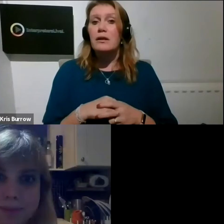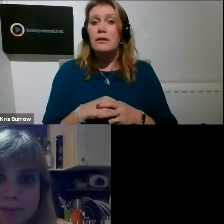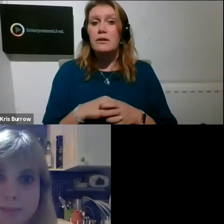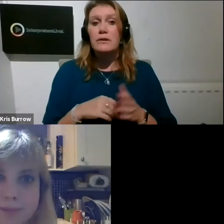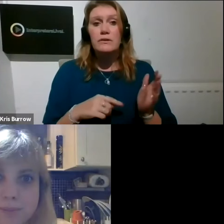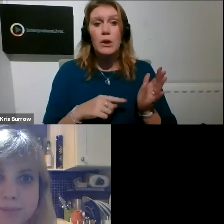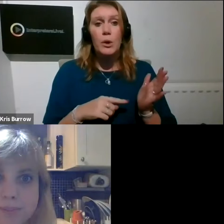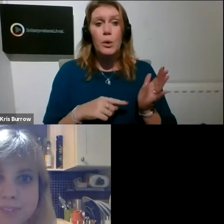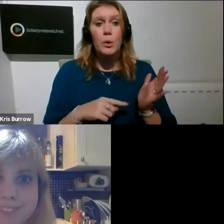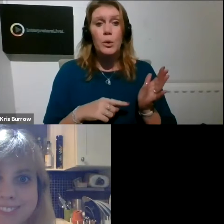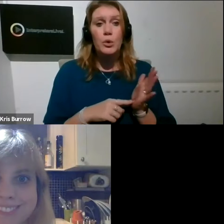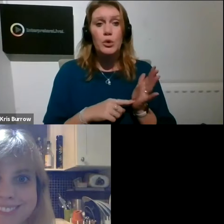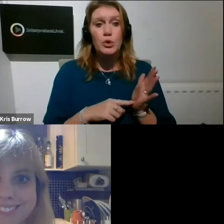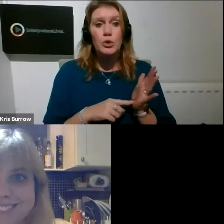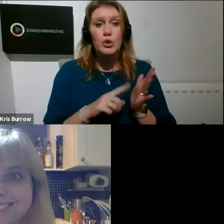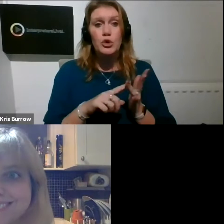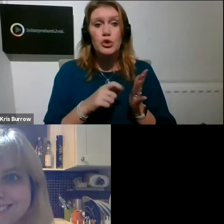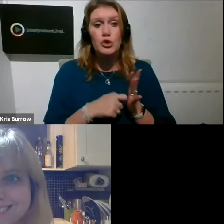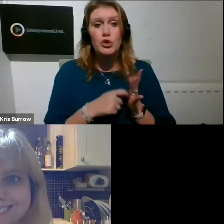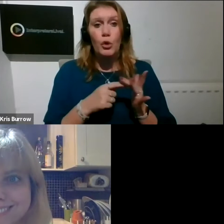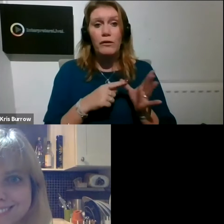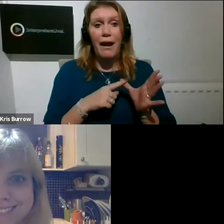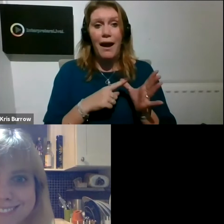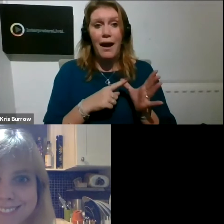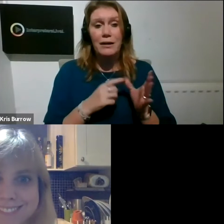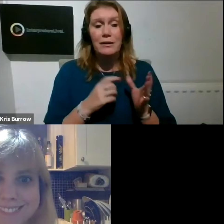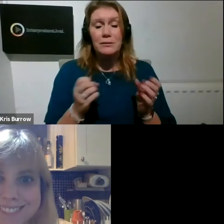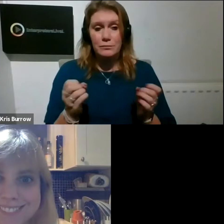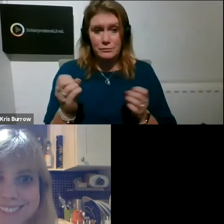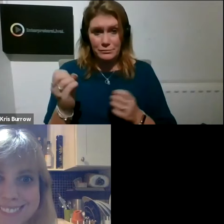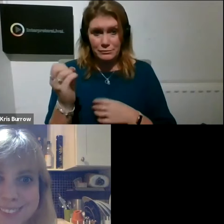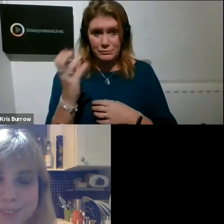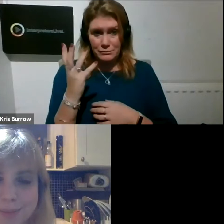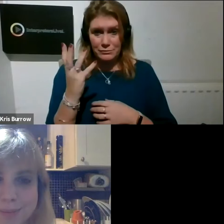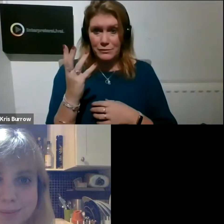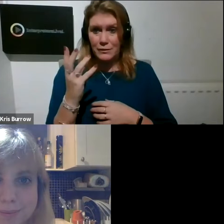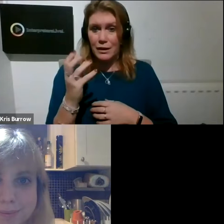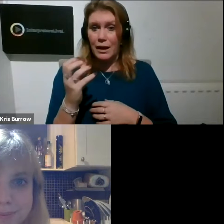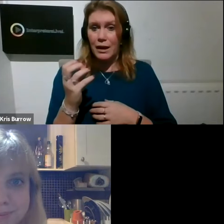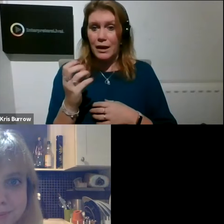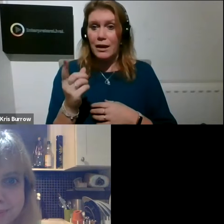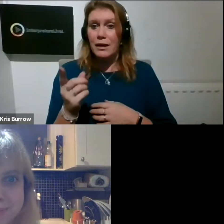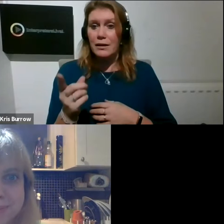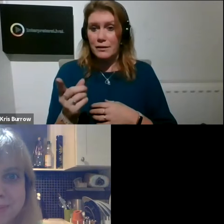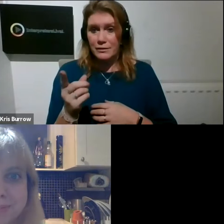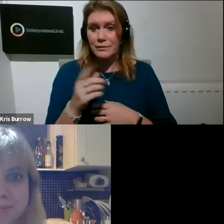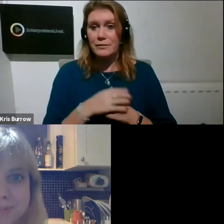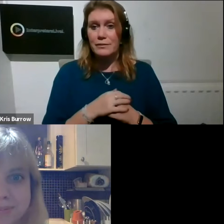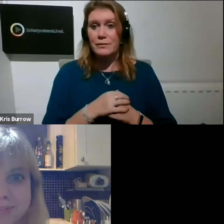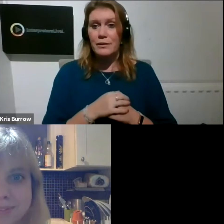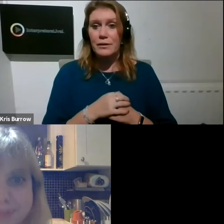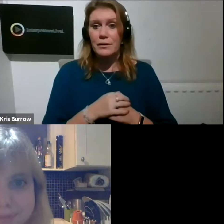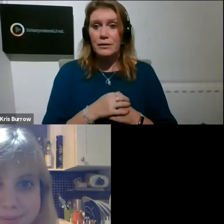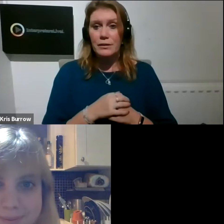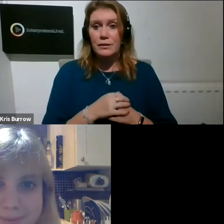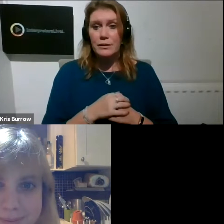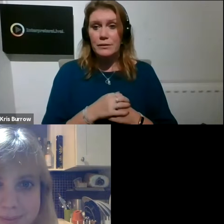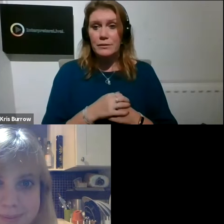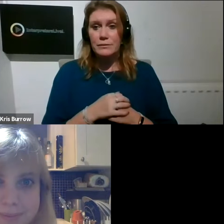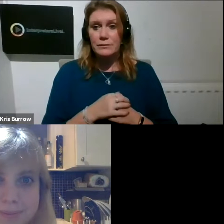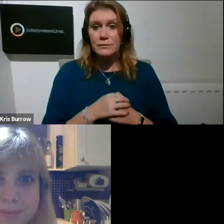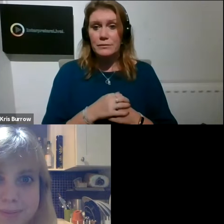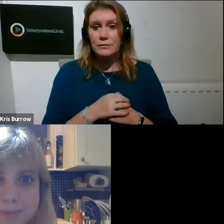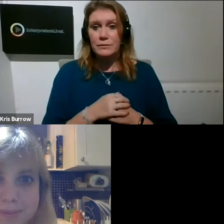ask. Yes, here we go. And if we can spotlight Toria, wonderful. So I'm just thrilled